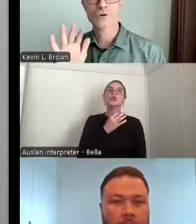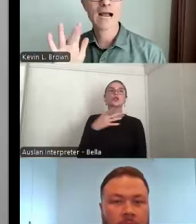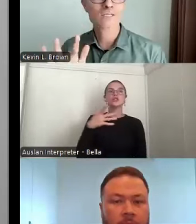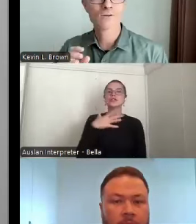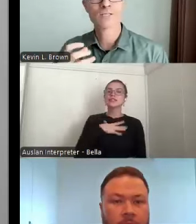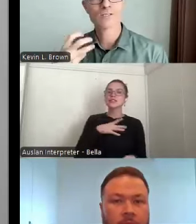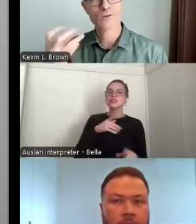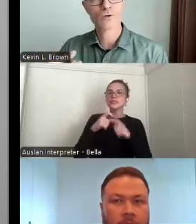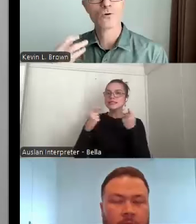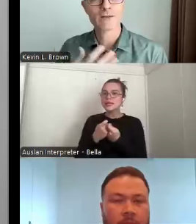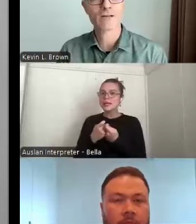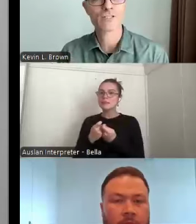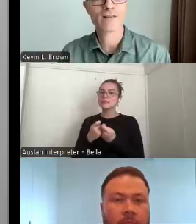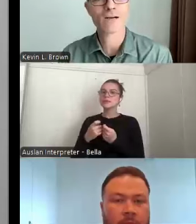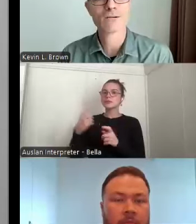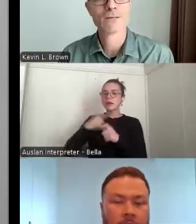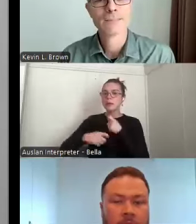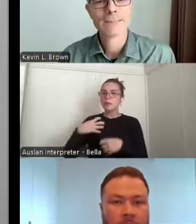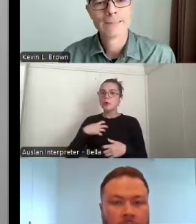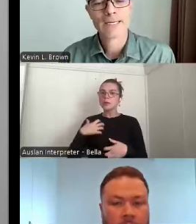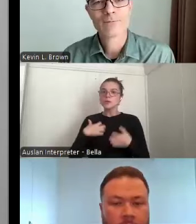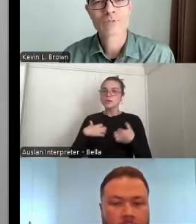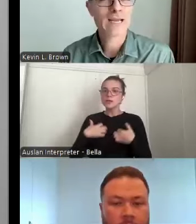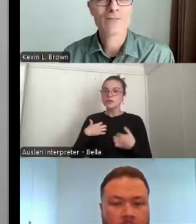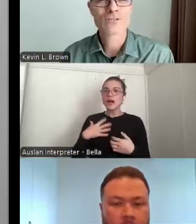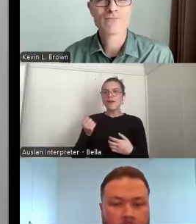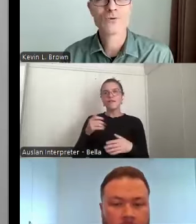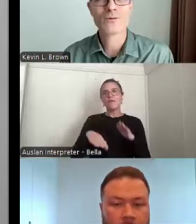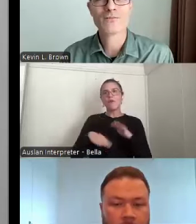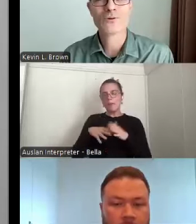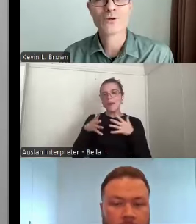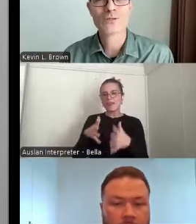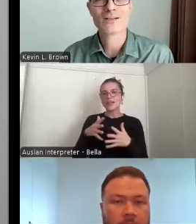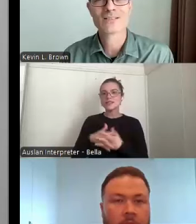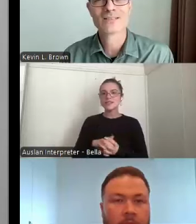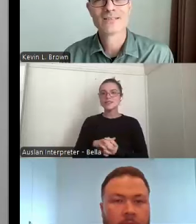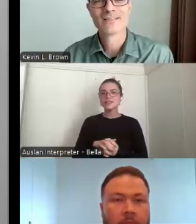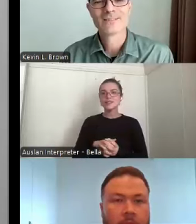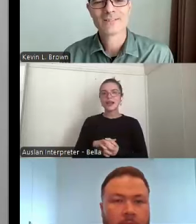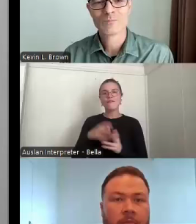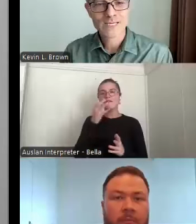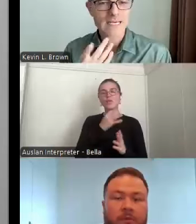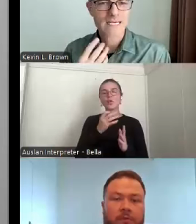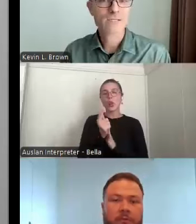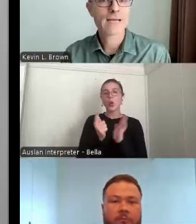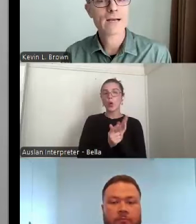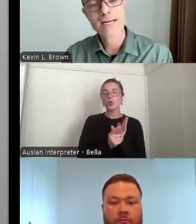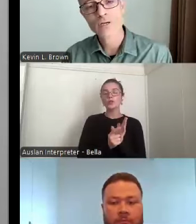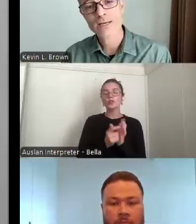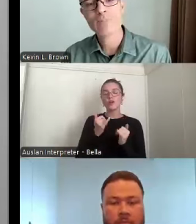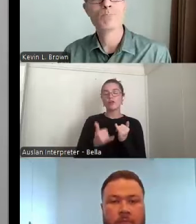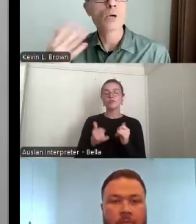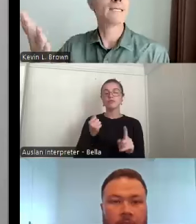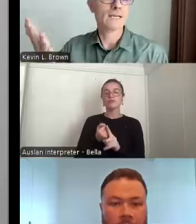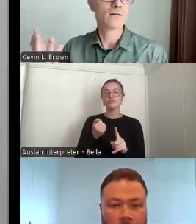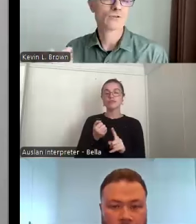ambassadors or askers. And so there's a whole methodology there. So yeah, there's a few of those laws. Yeah, Liz asked, yeah, actually it can